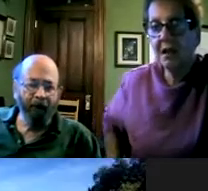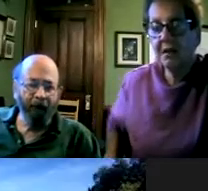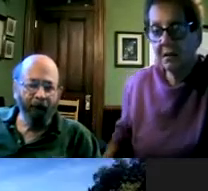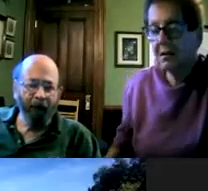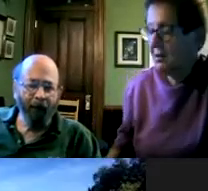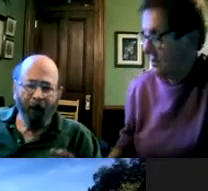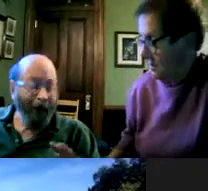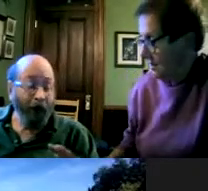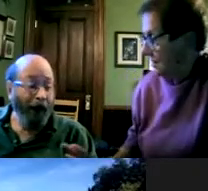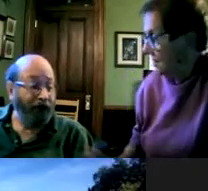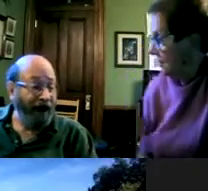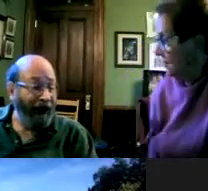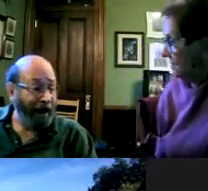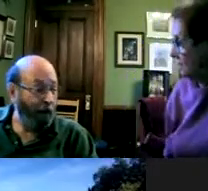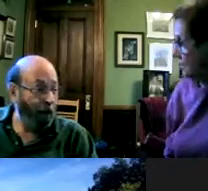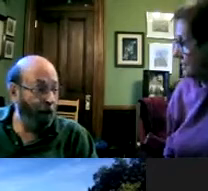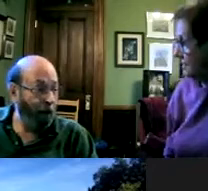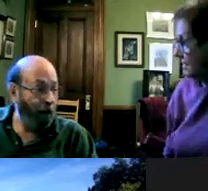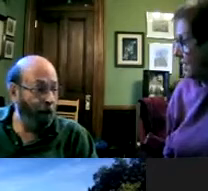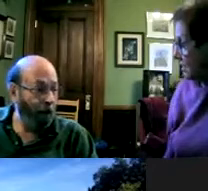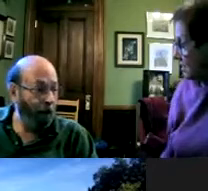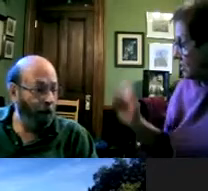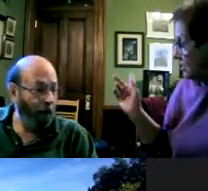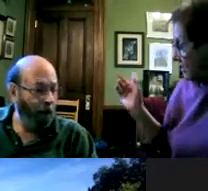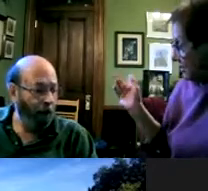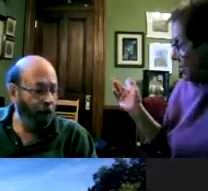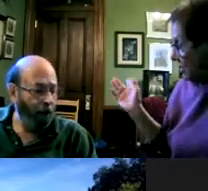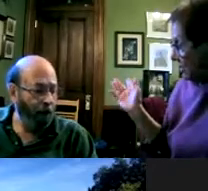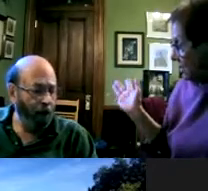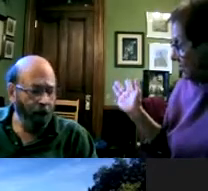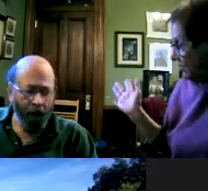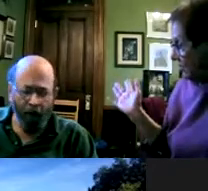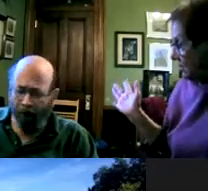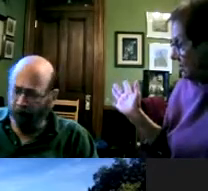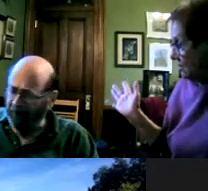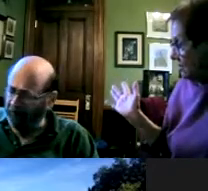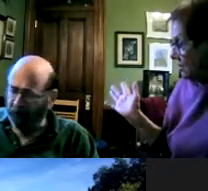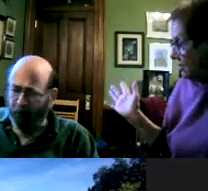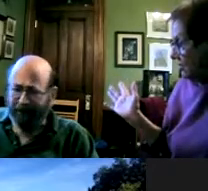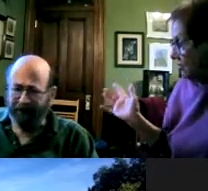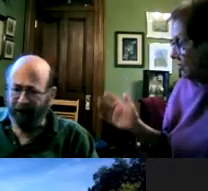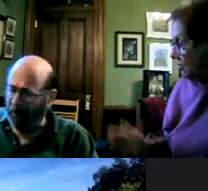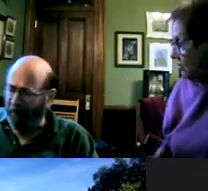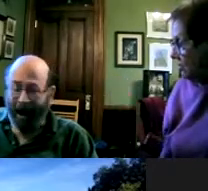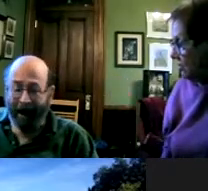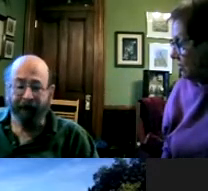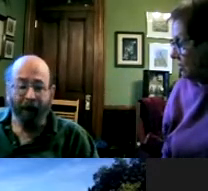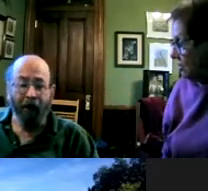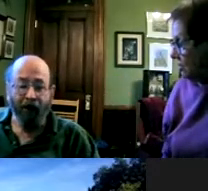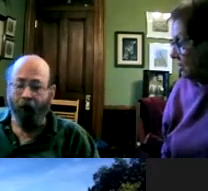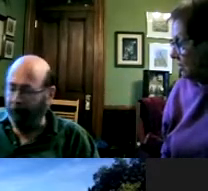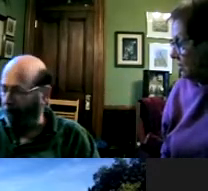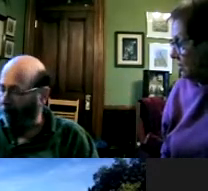Hi, I'm wondering about the section. It's for phase 2 on California